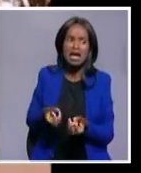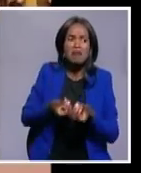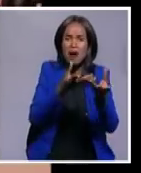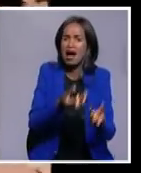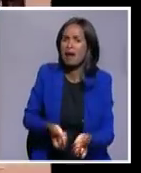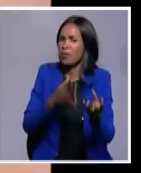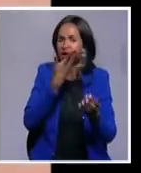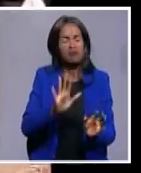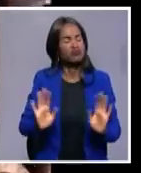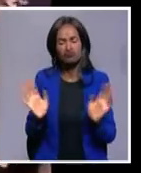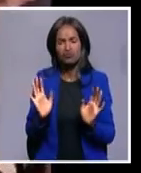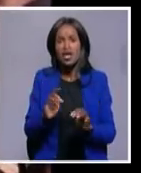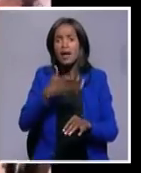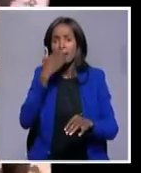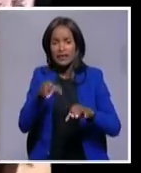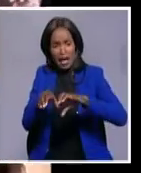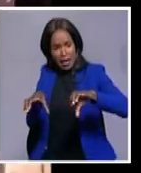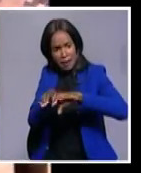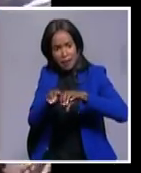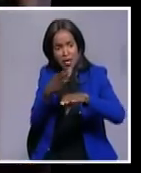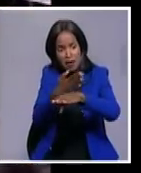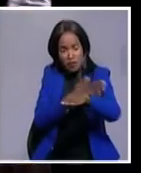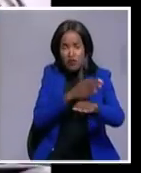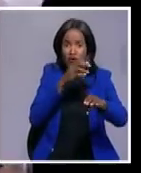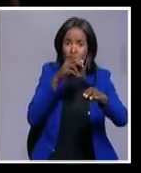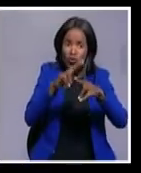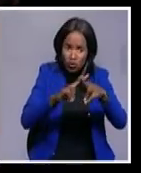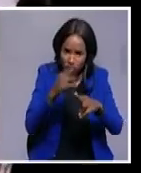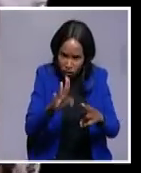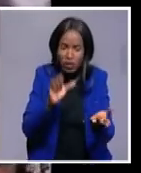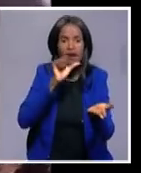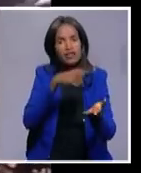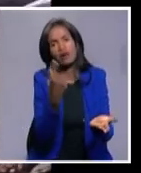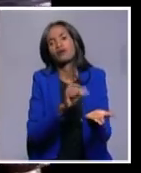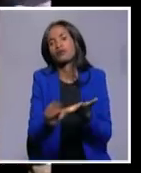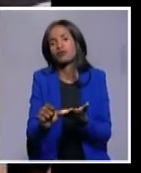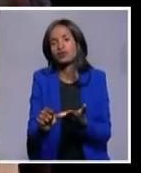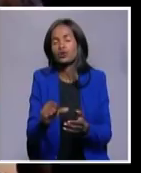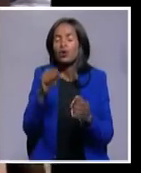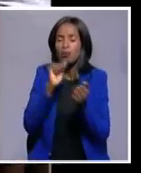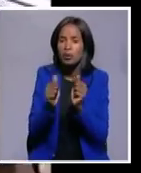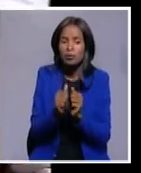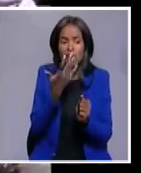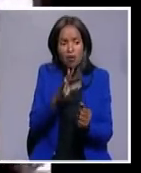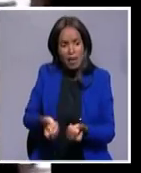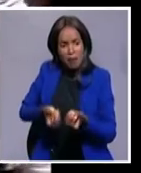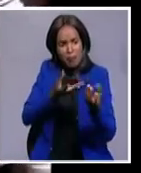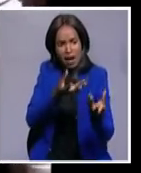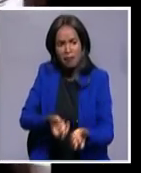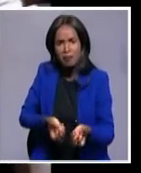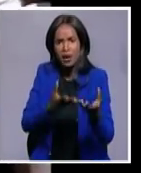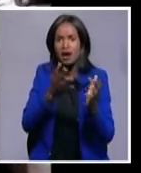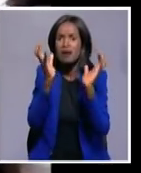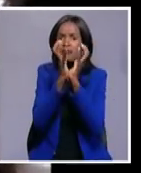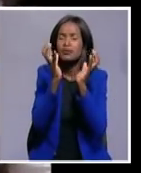decided to install the prepaid meter so that the issue of water supply to the town council was